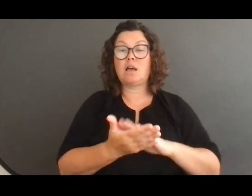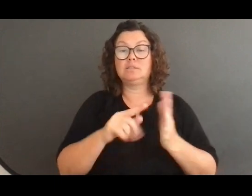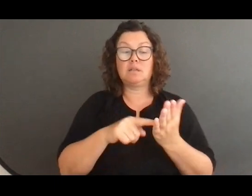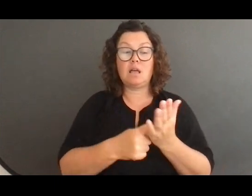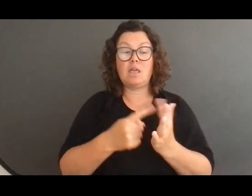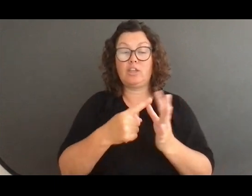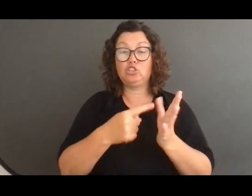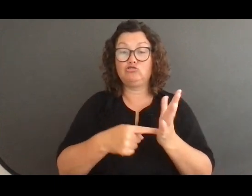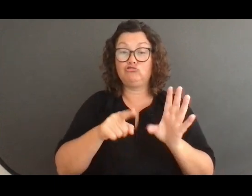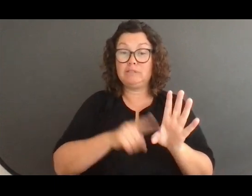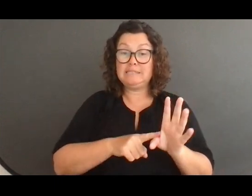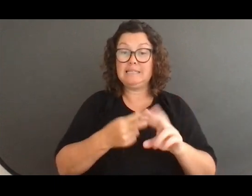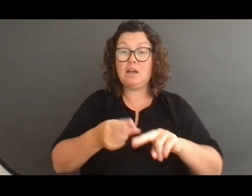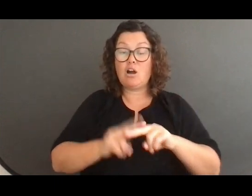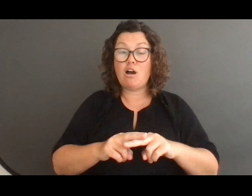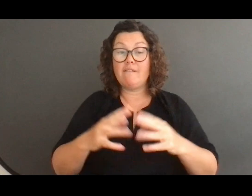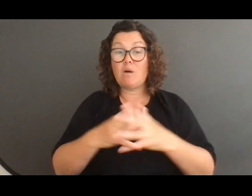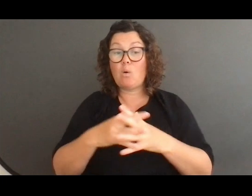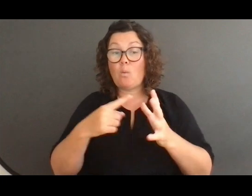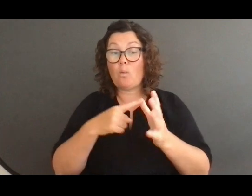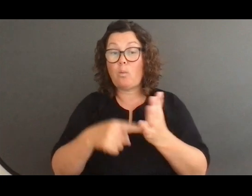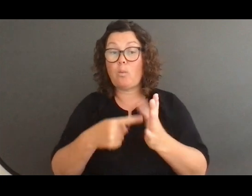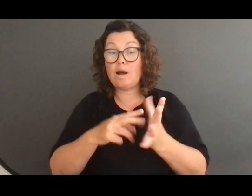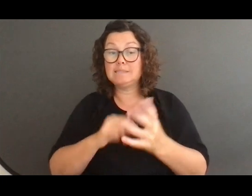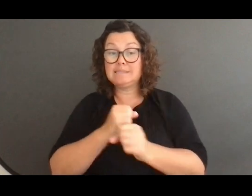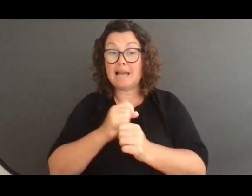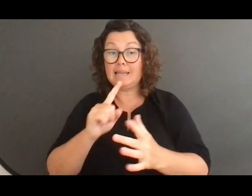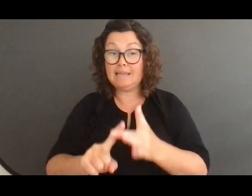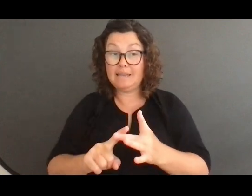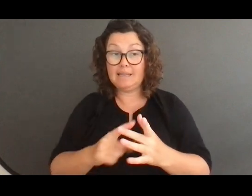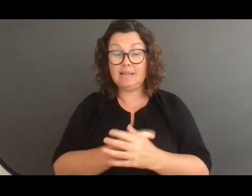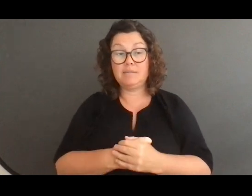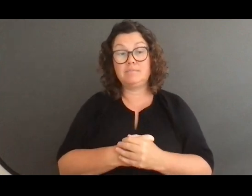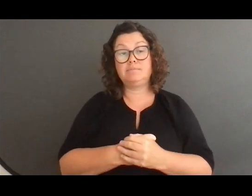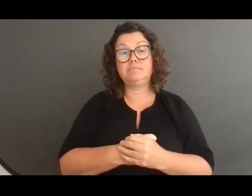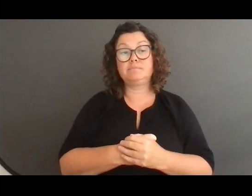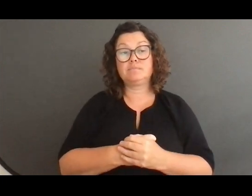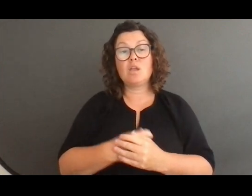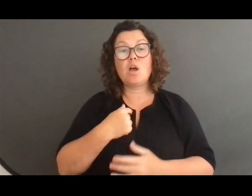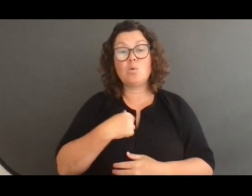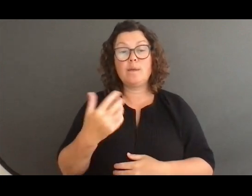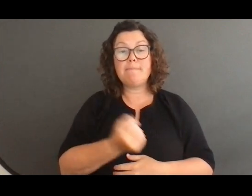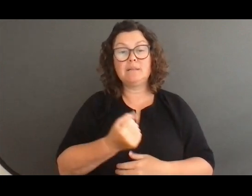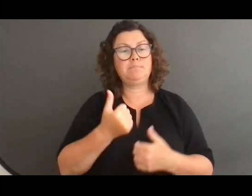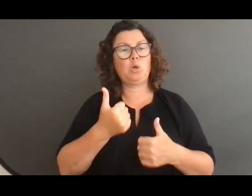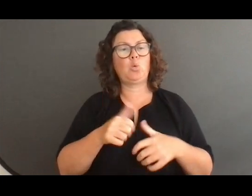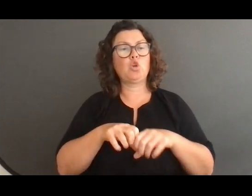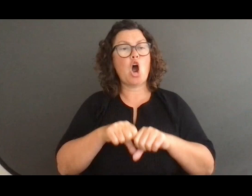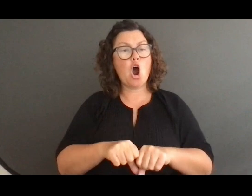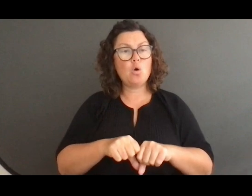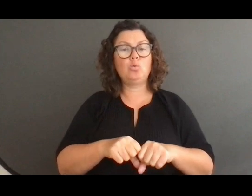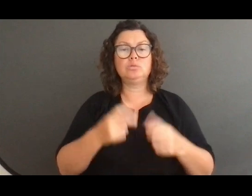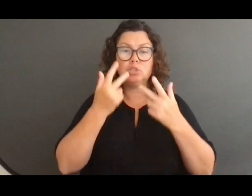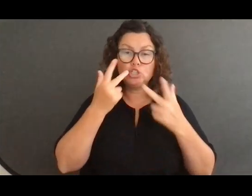a concept that Wendy has already mentioned, loosely translated as being a good host, showing a care for people via sustenance and comfort